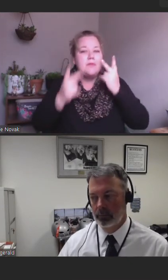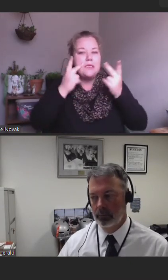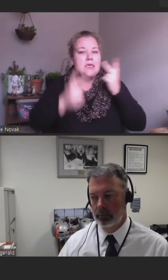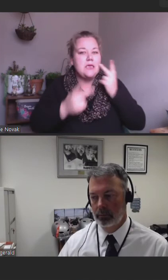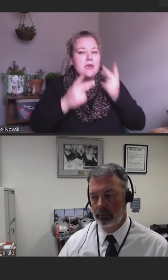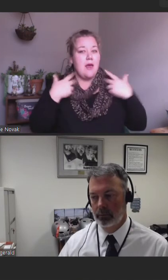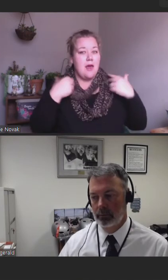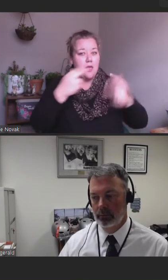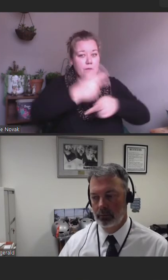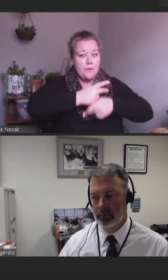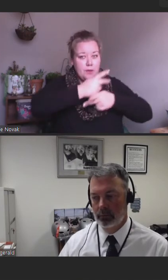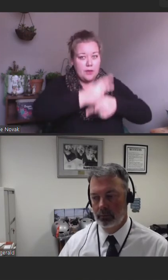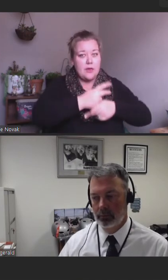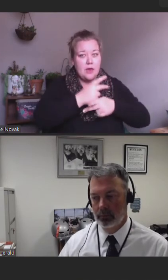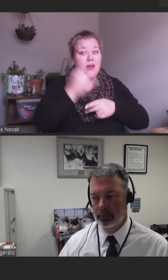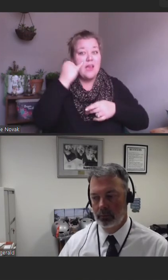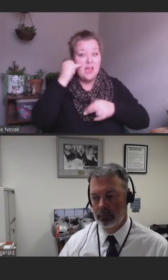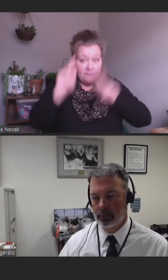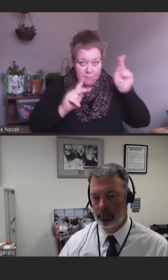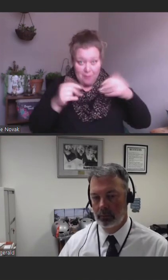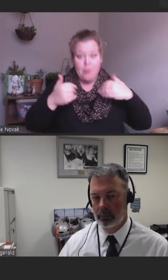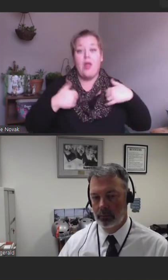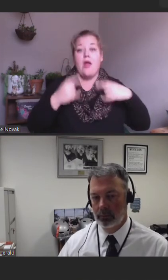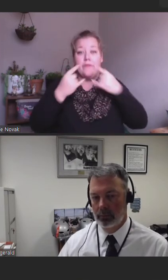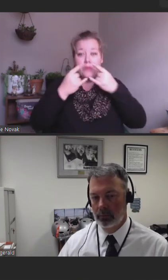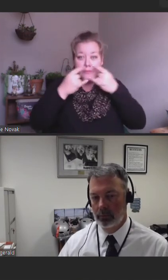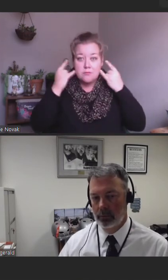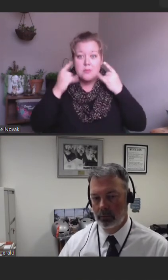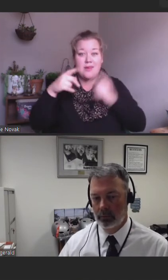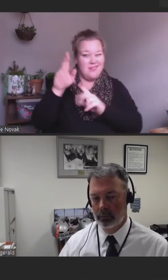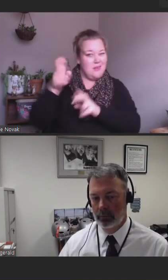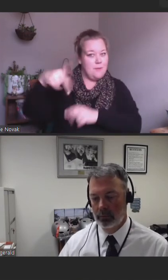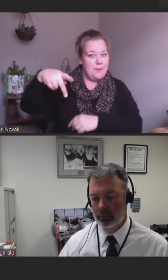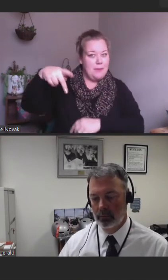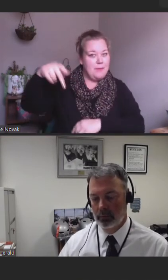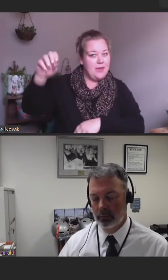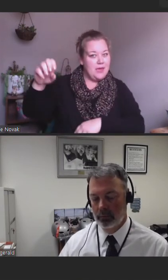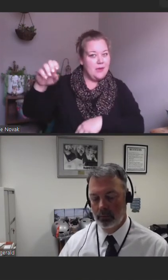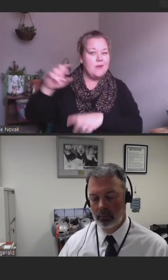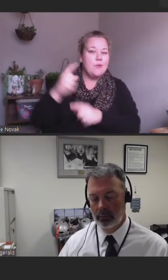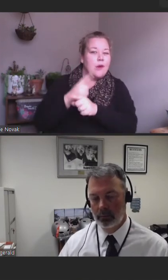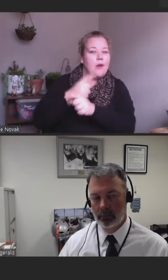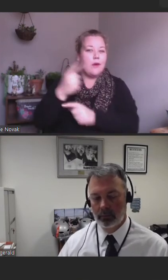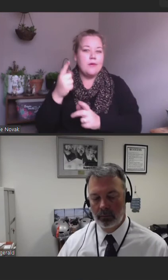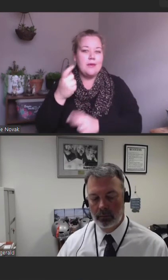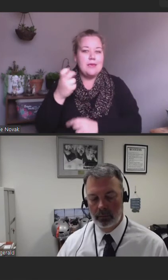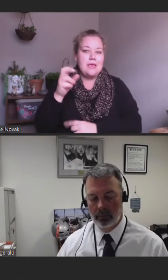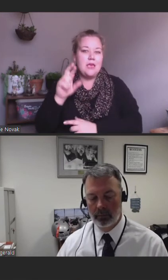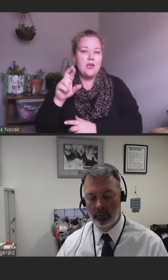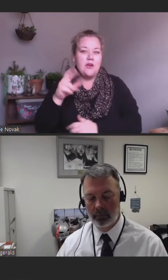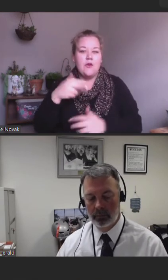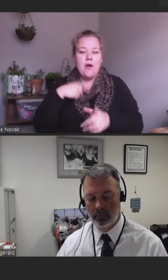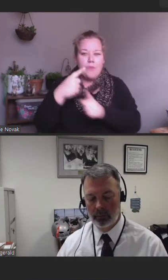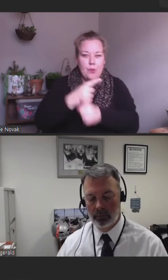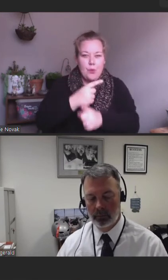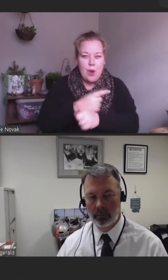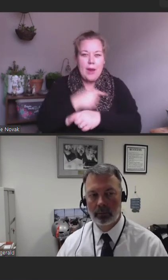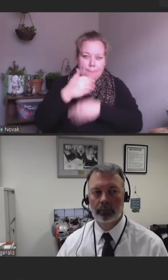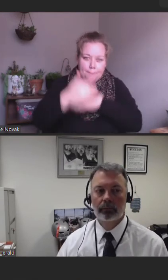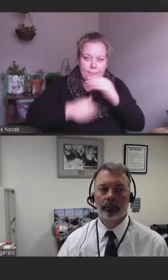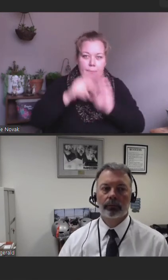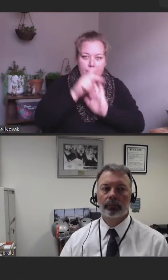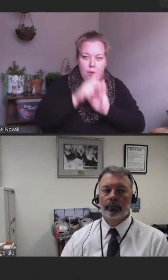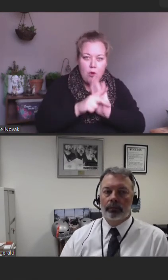healthcare settings, when people wear the right PPE, the right gear, if you will, they follow the right protocols, could be a safe place